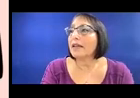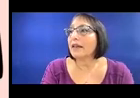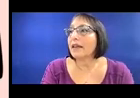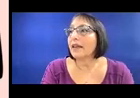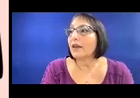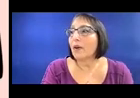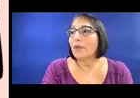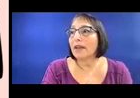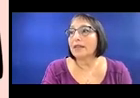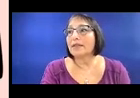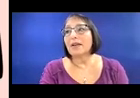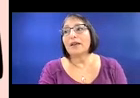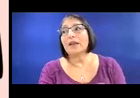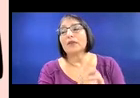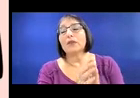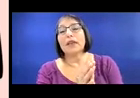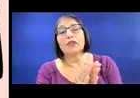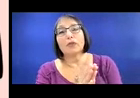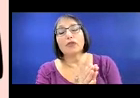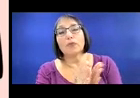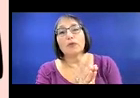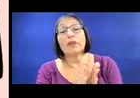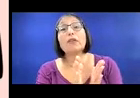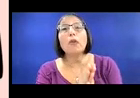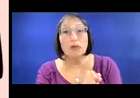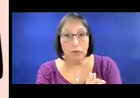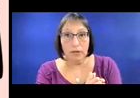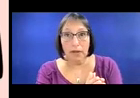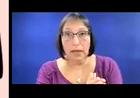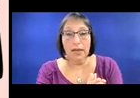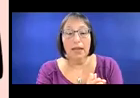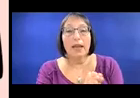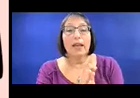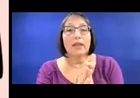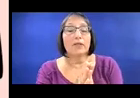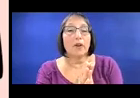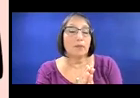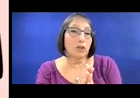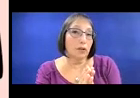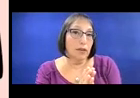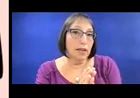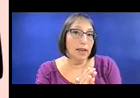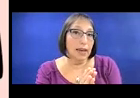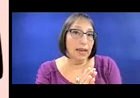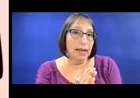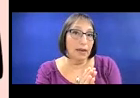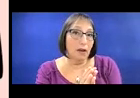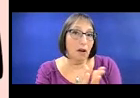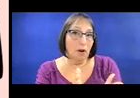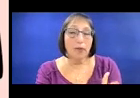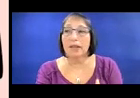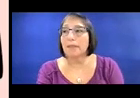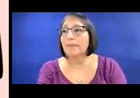And, you know, it's looking at social, emotional, and cultural learning is very much included in